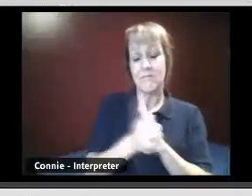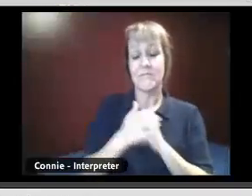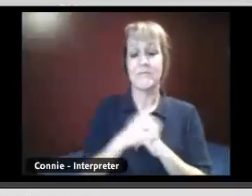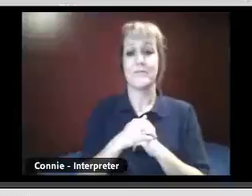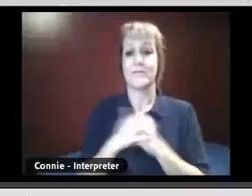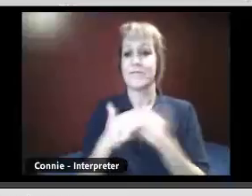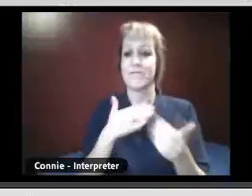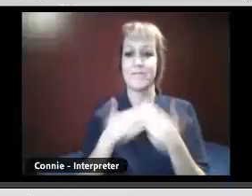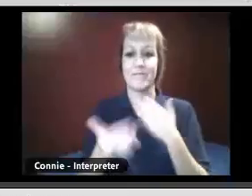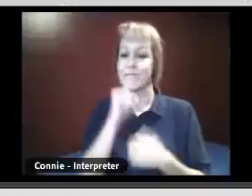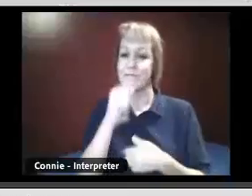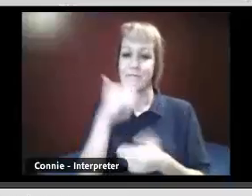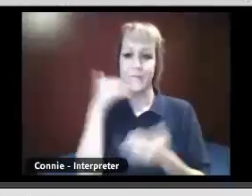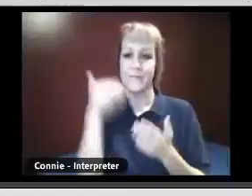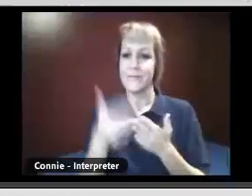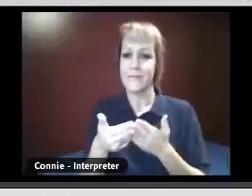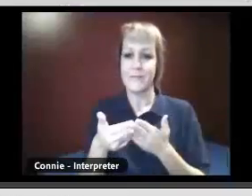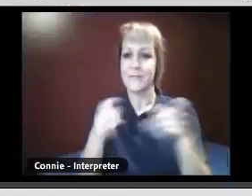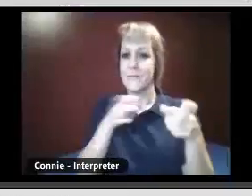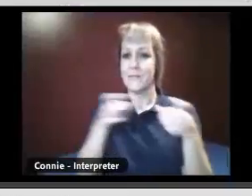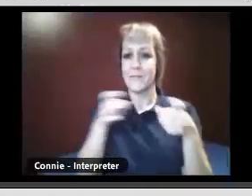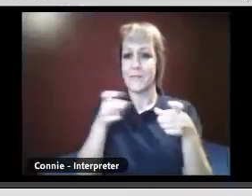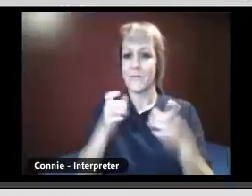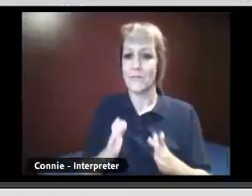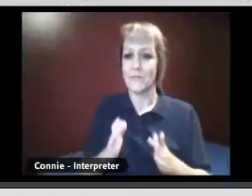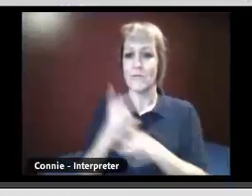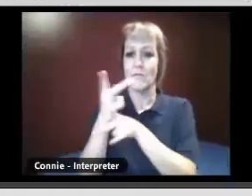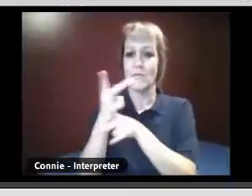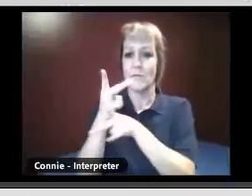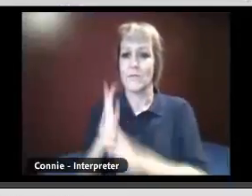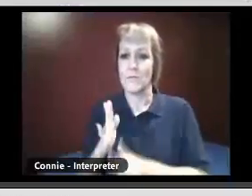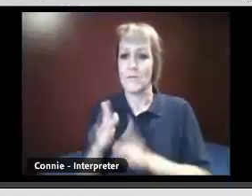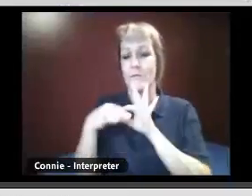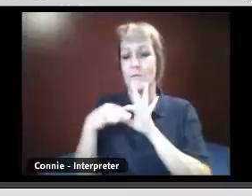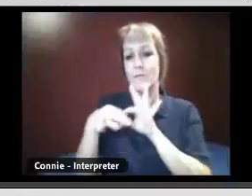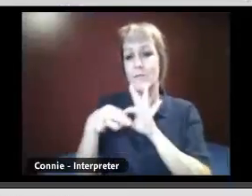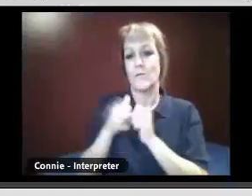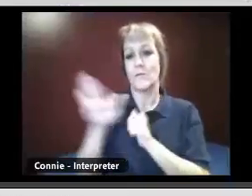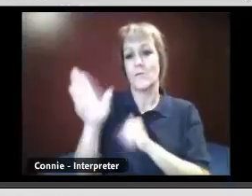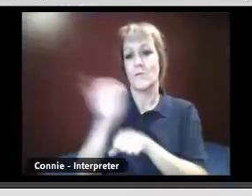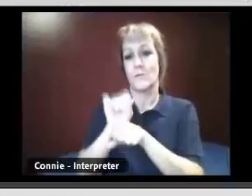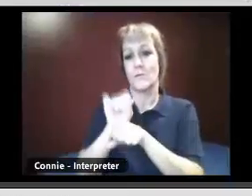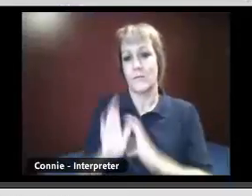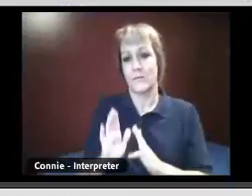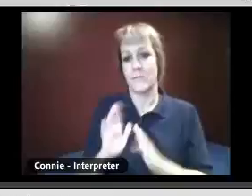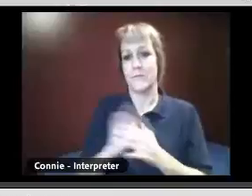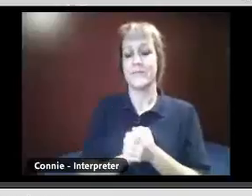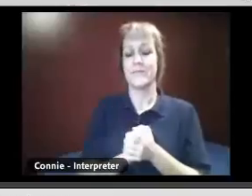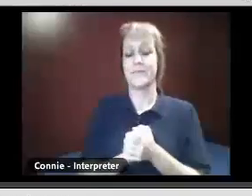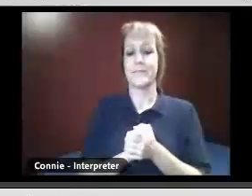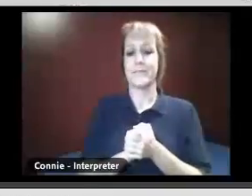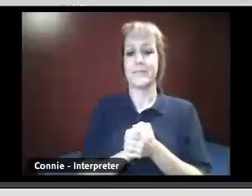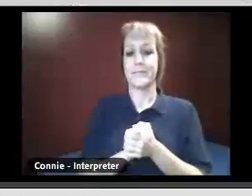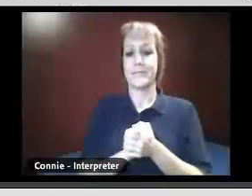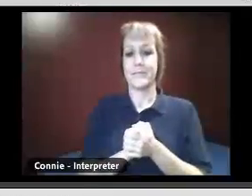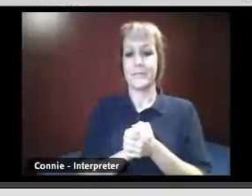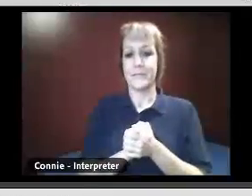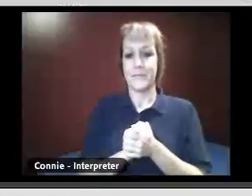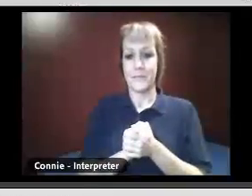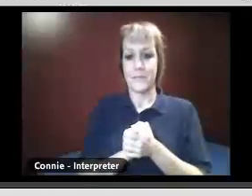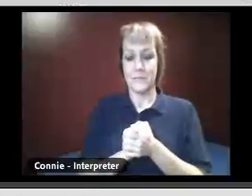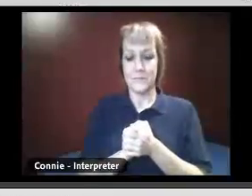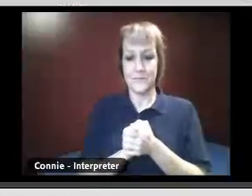to have a good manager-supervisor relationship with the individuals that you are working with.